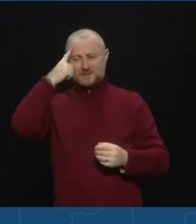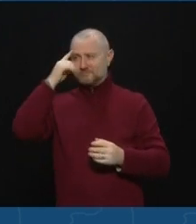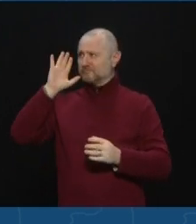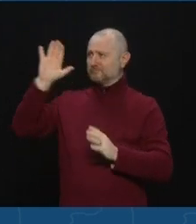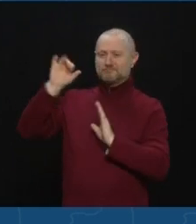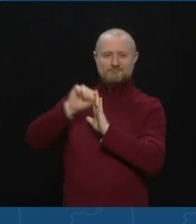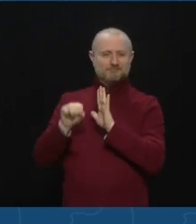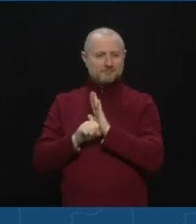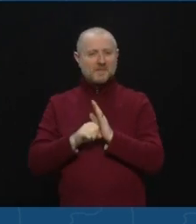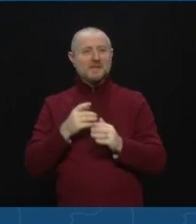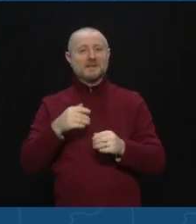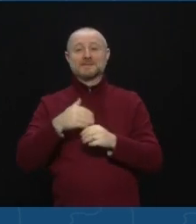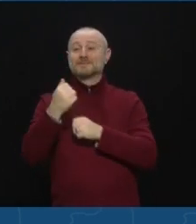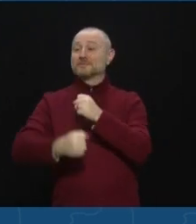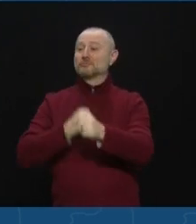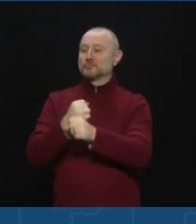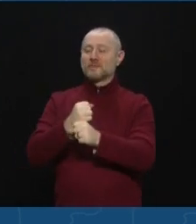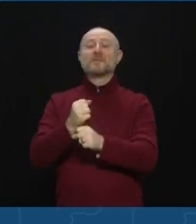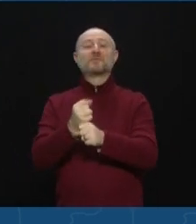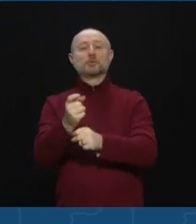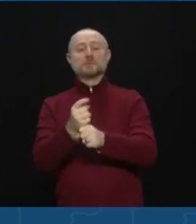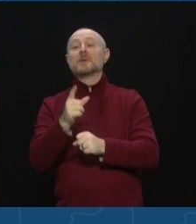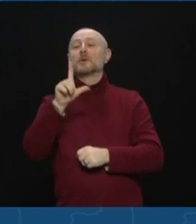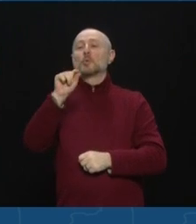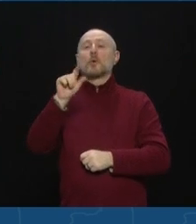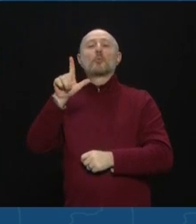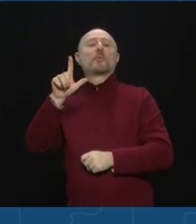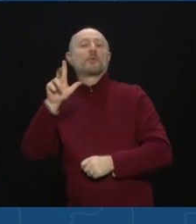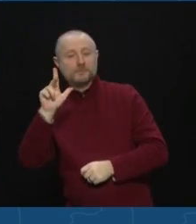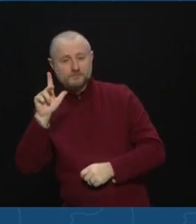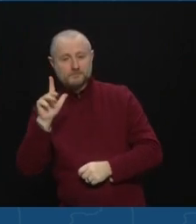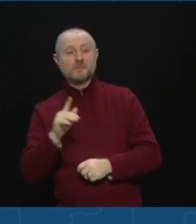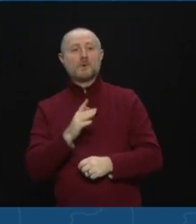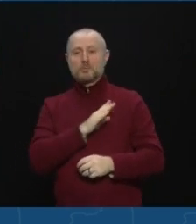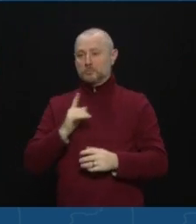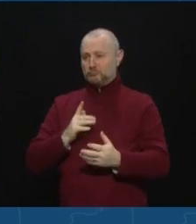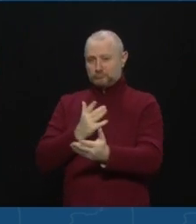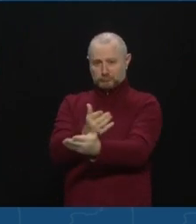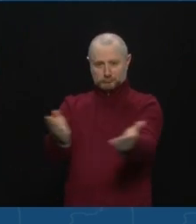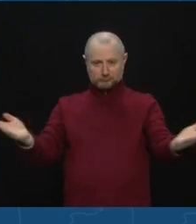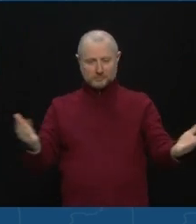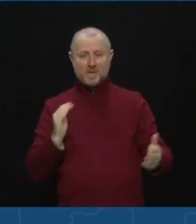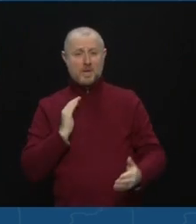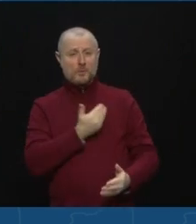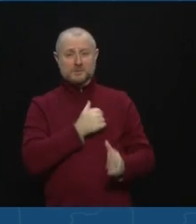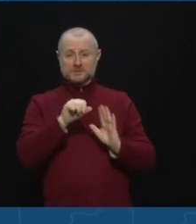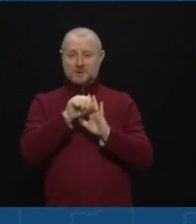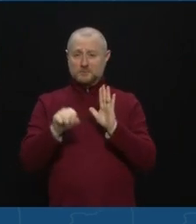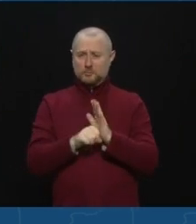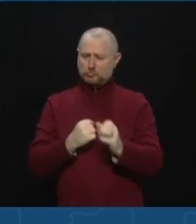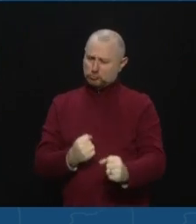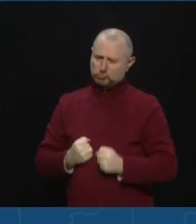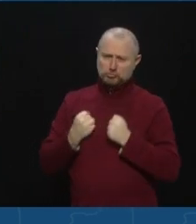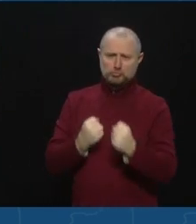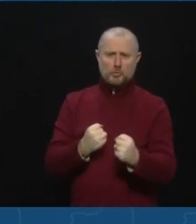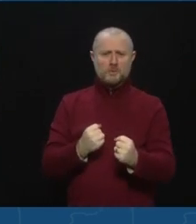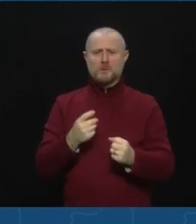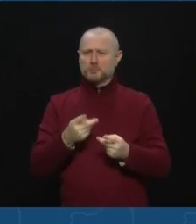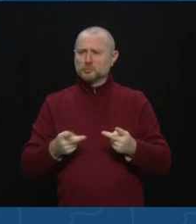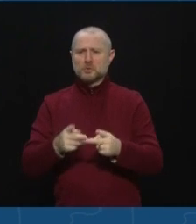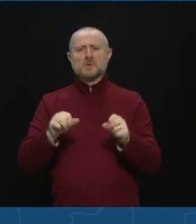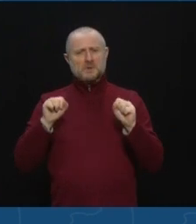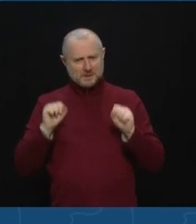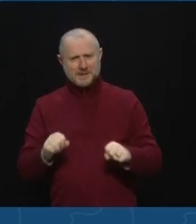to the legislature. Our state is in strong financial position due to a combination of factors: increased